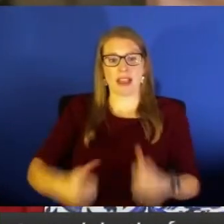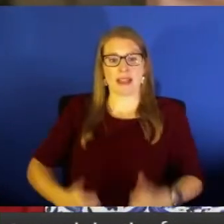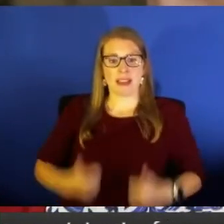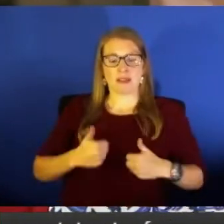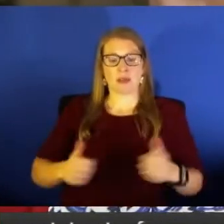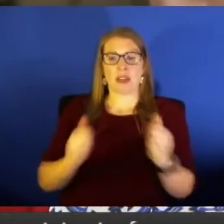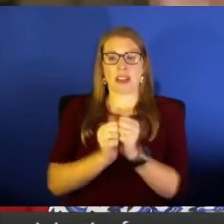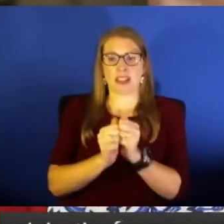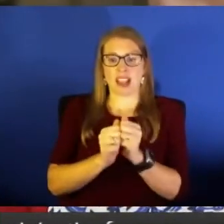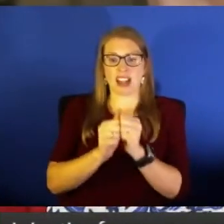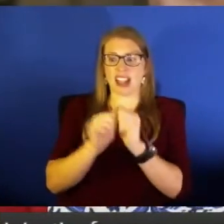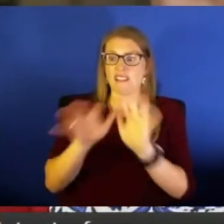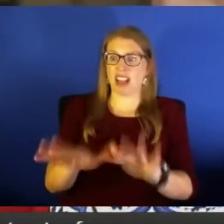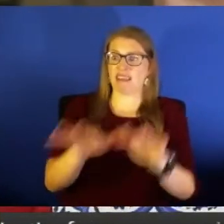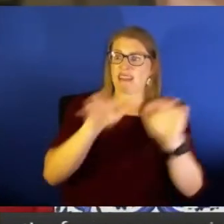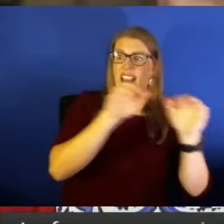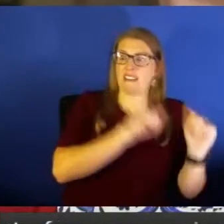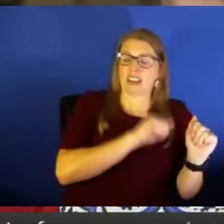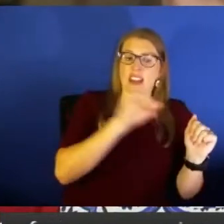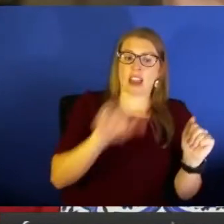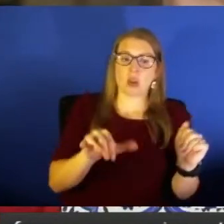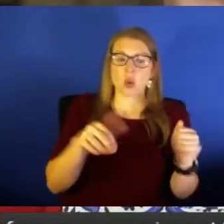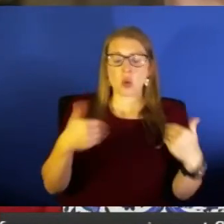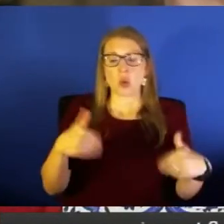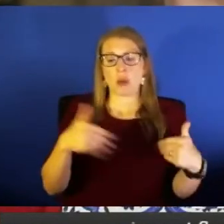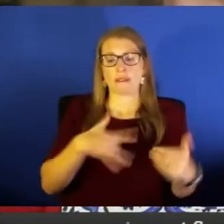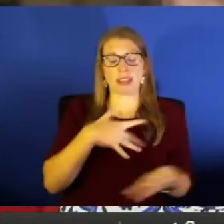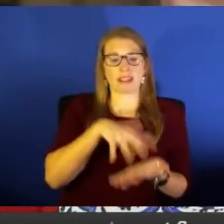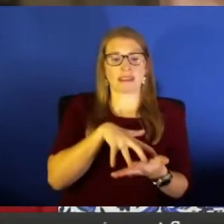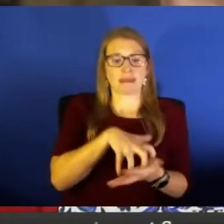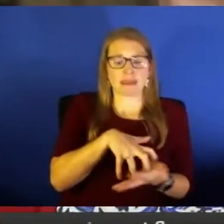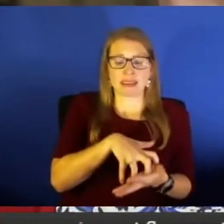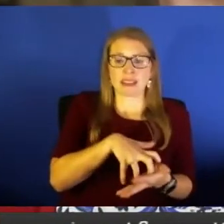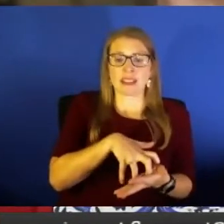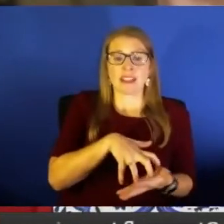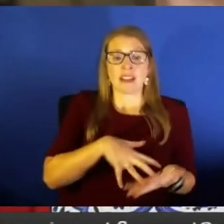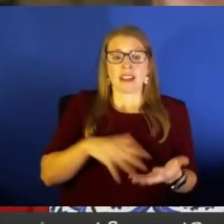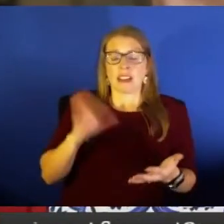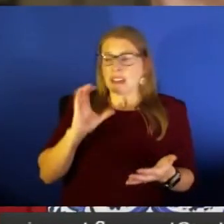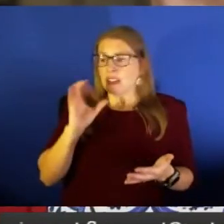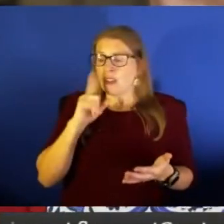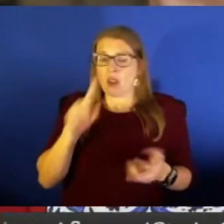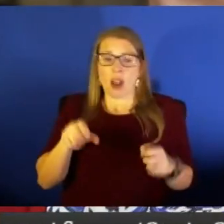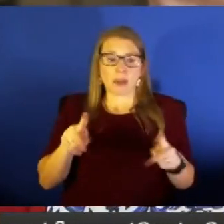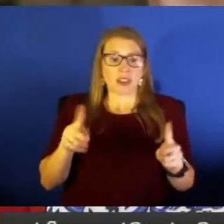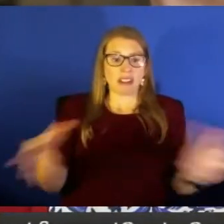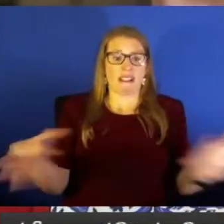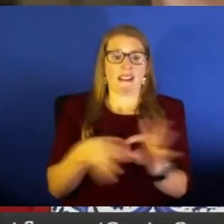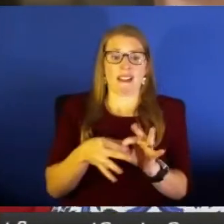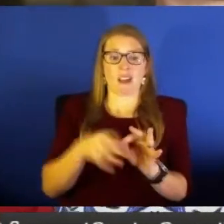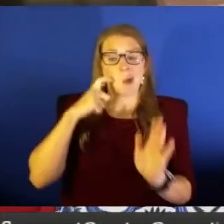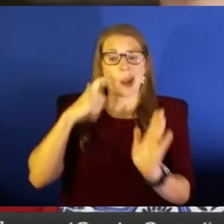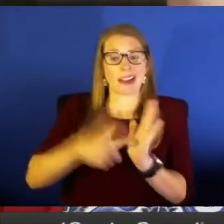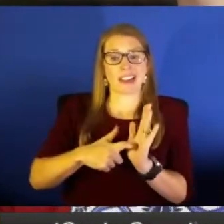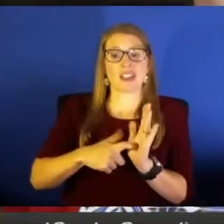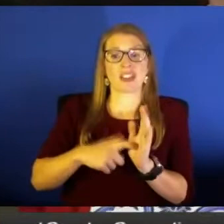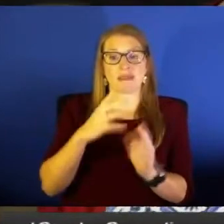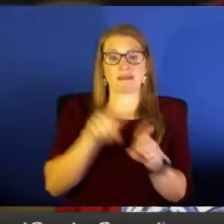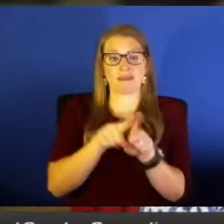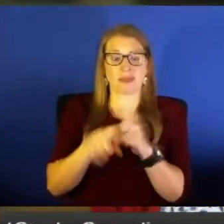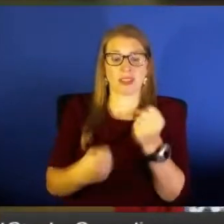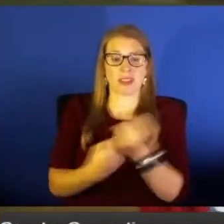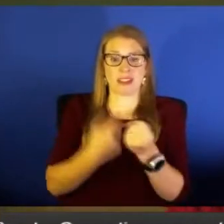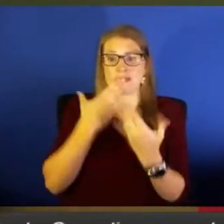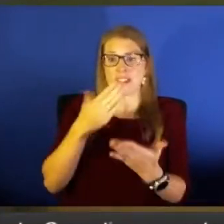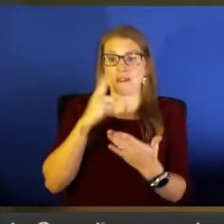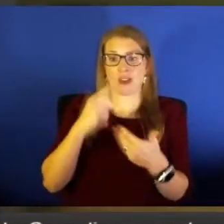that. And this is, makes them very vulnerable and looking for that opportunity to have connection and recognition and support. Thank you for being with us